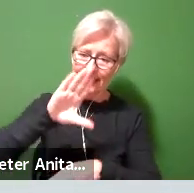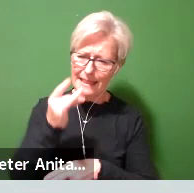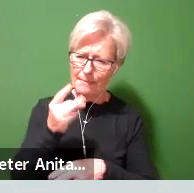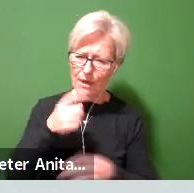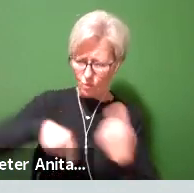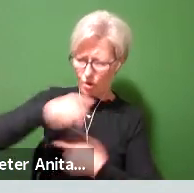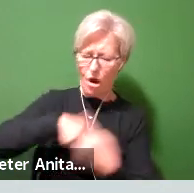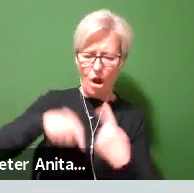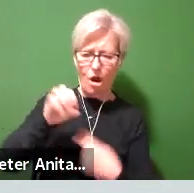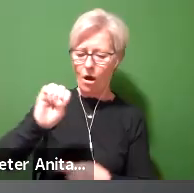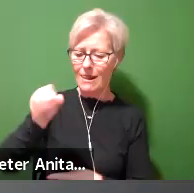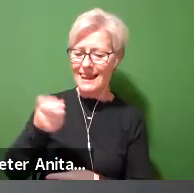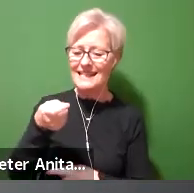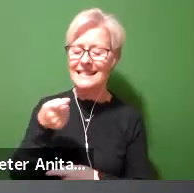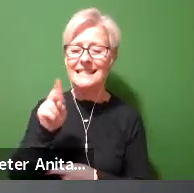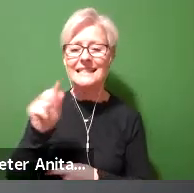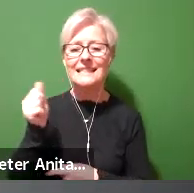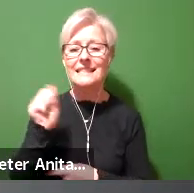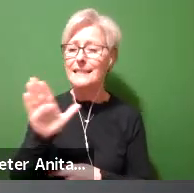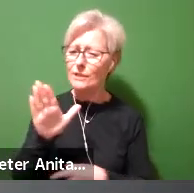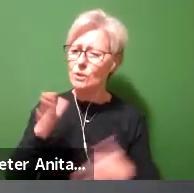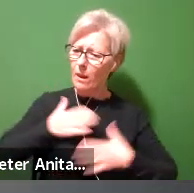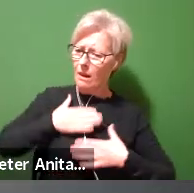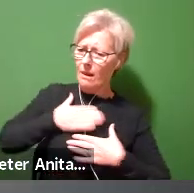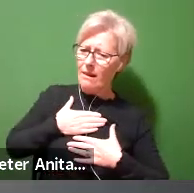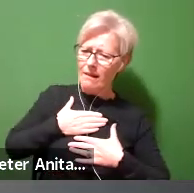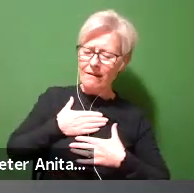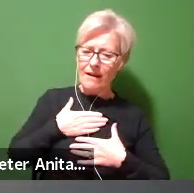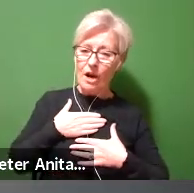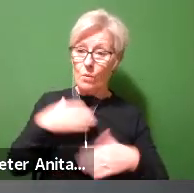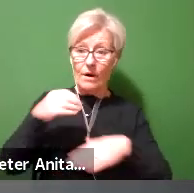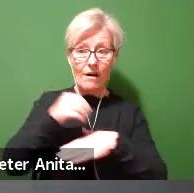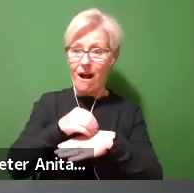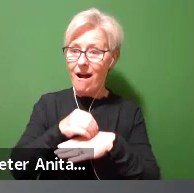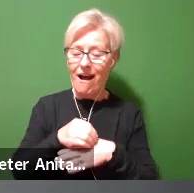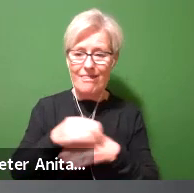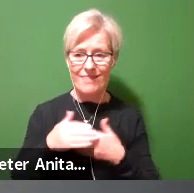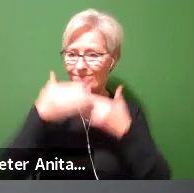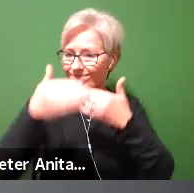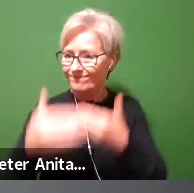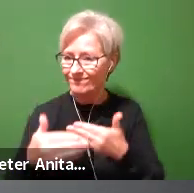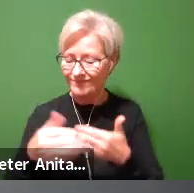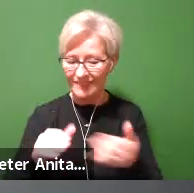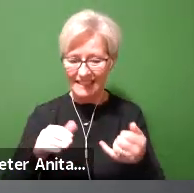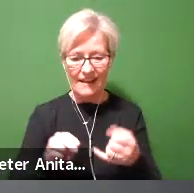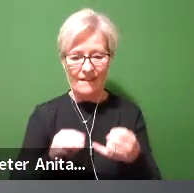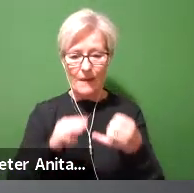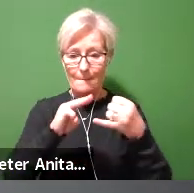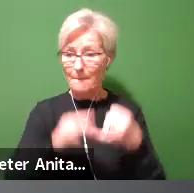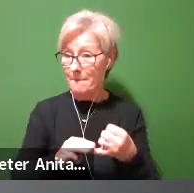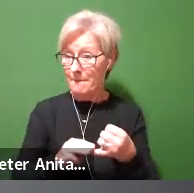sexual beings and as we embark on the next phase of our lives as perimenopausal or menopausal women, that doesn't